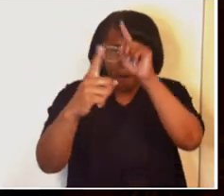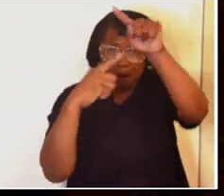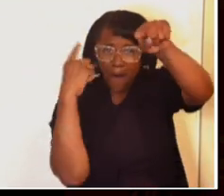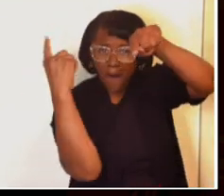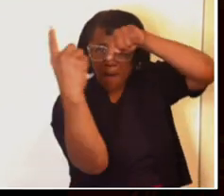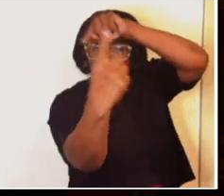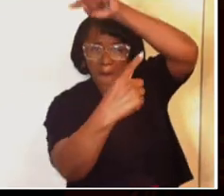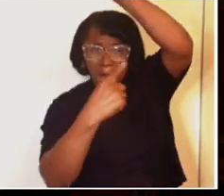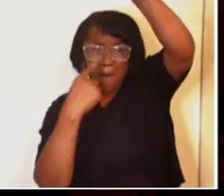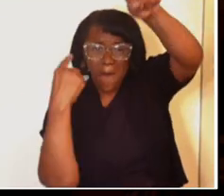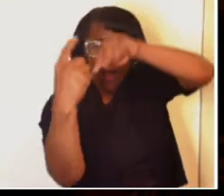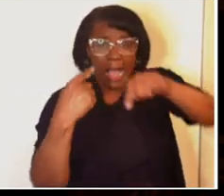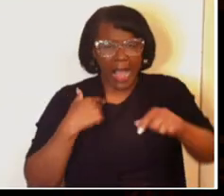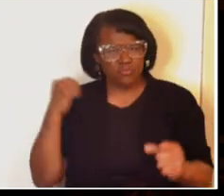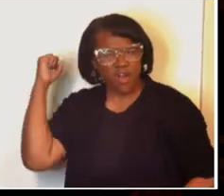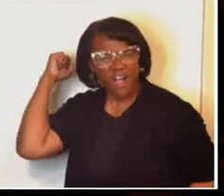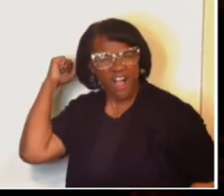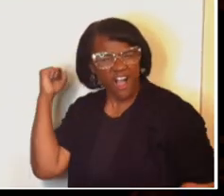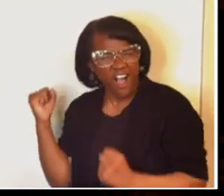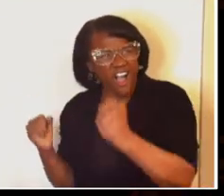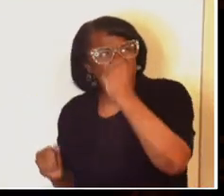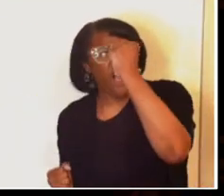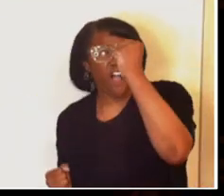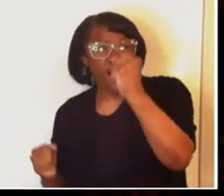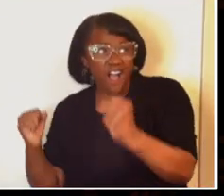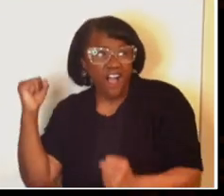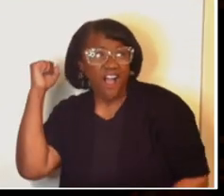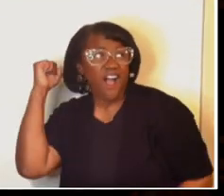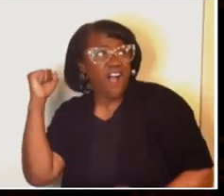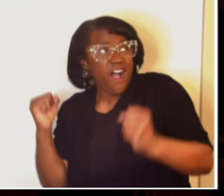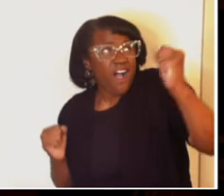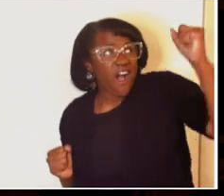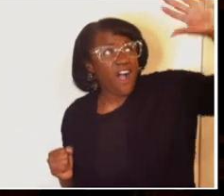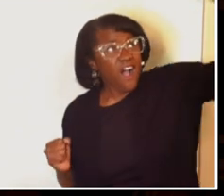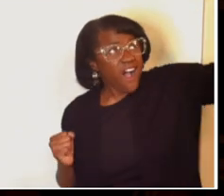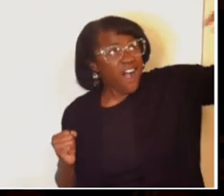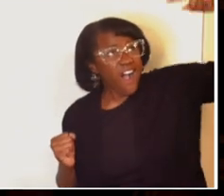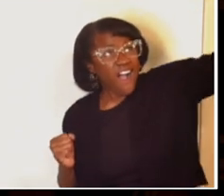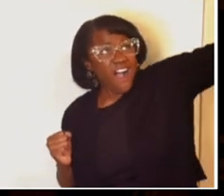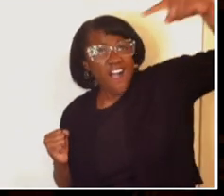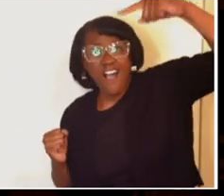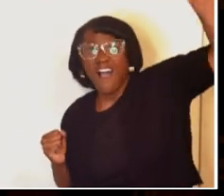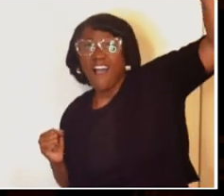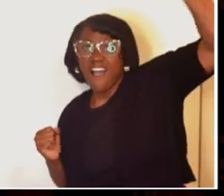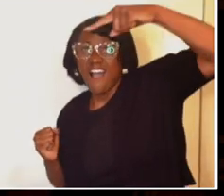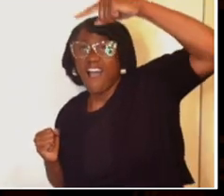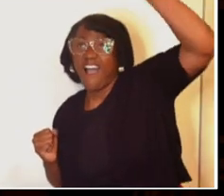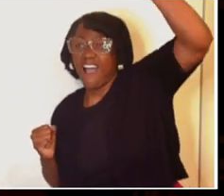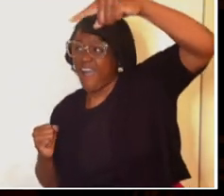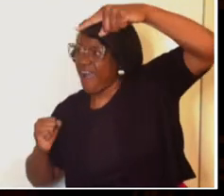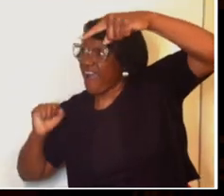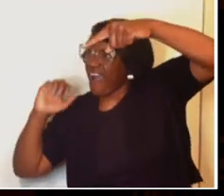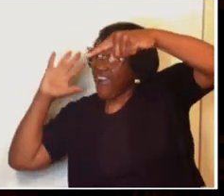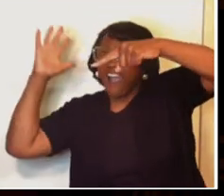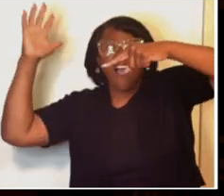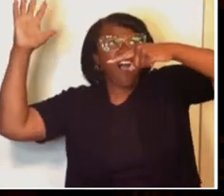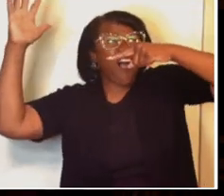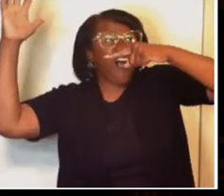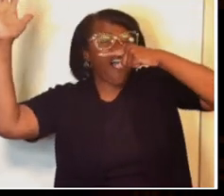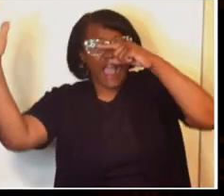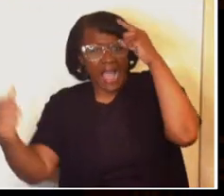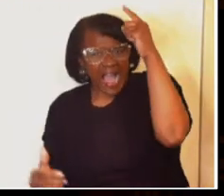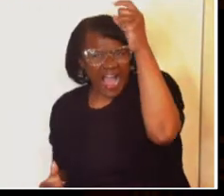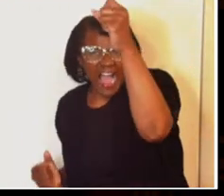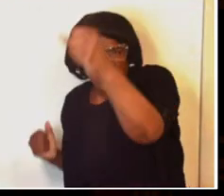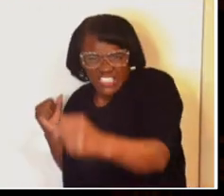up with its trajectory. I see the laces as they rotate, the ball piercing the air above me. As I run, my momentum outpaces